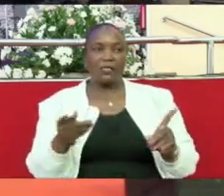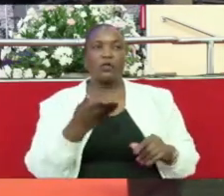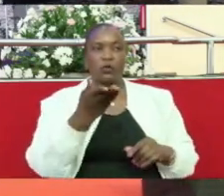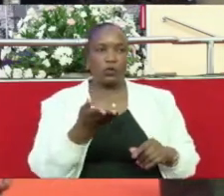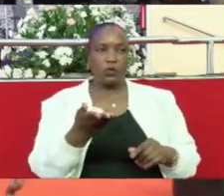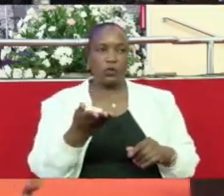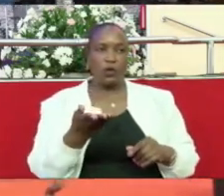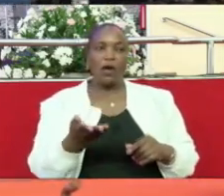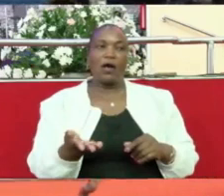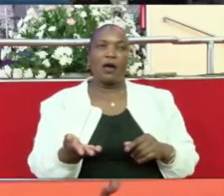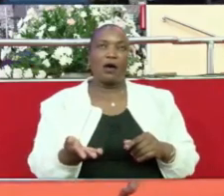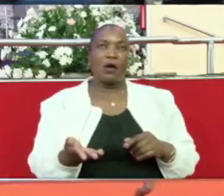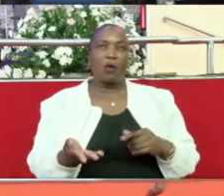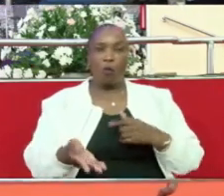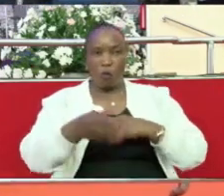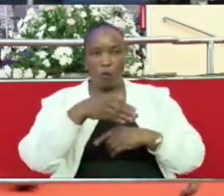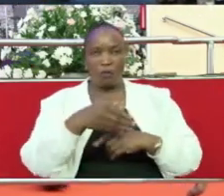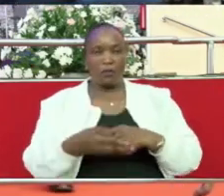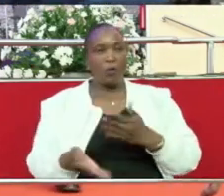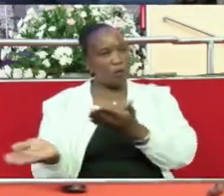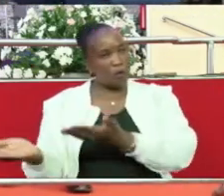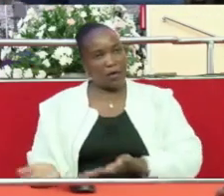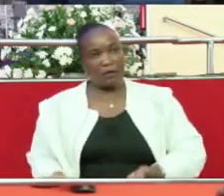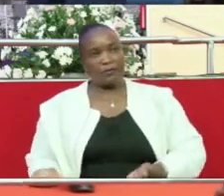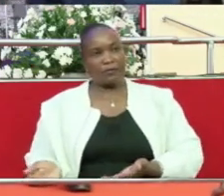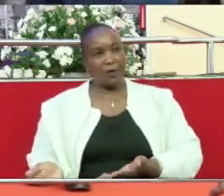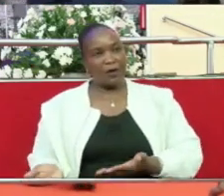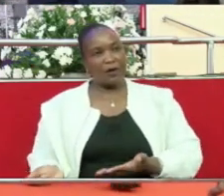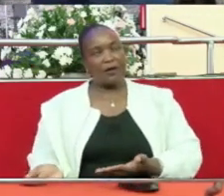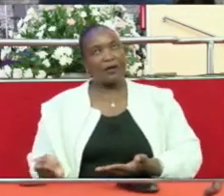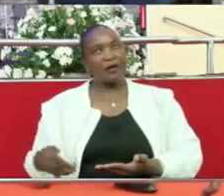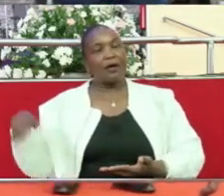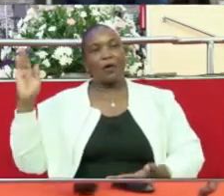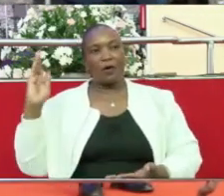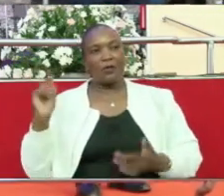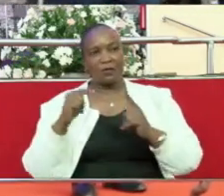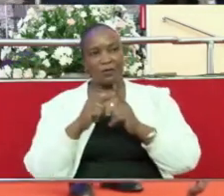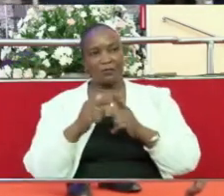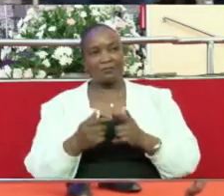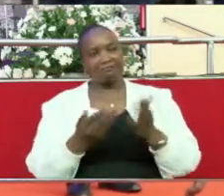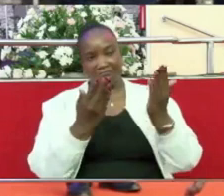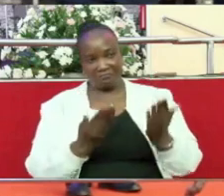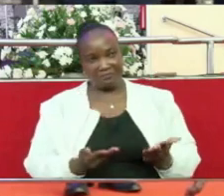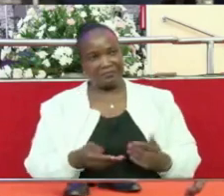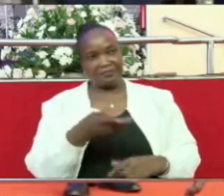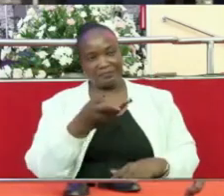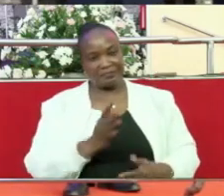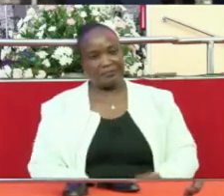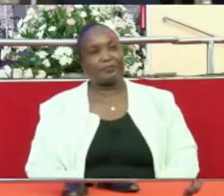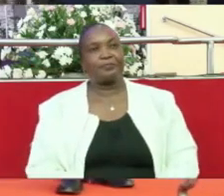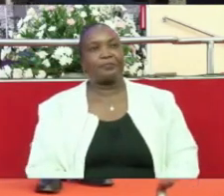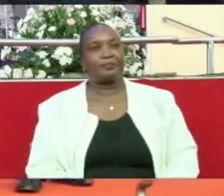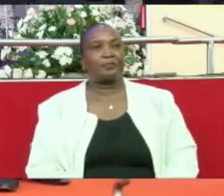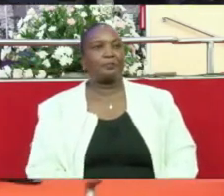No matter what you do, if you don't bring the Lord into your situation, He cannot